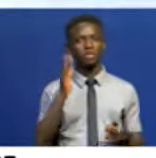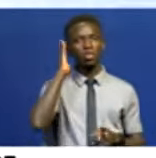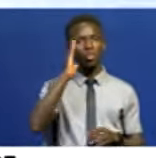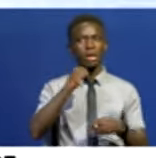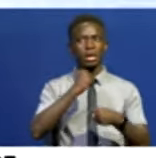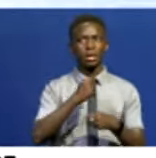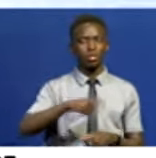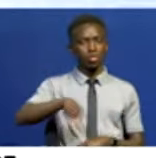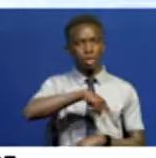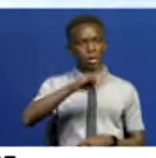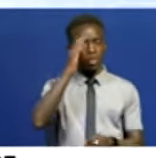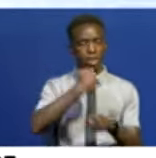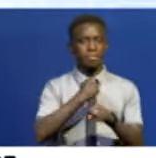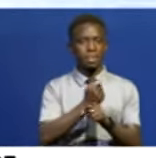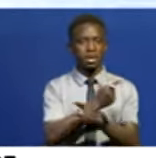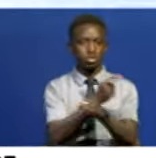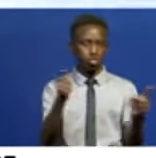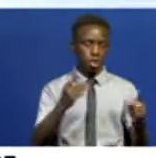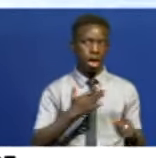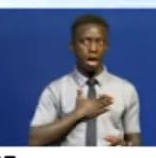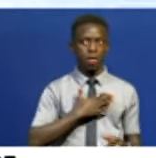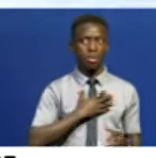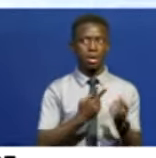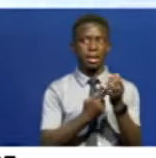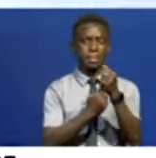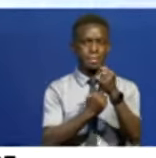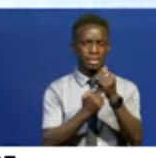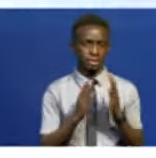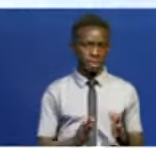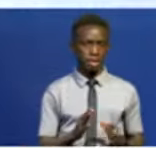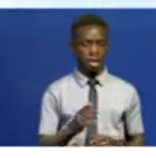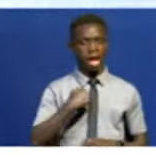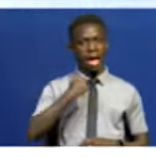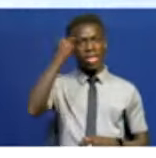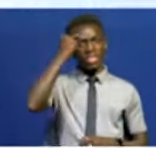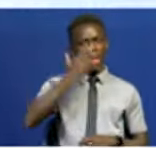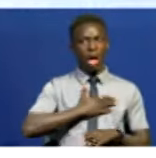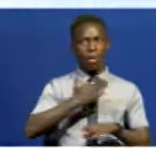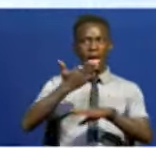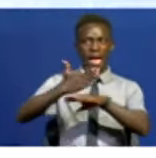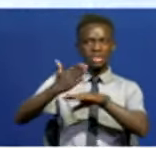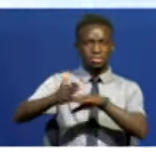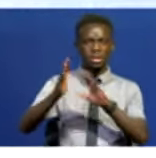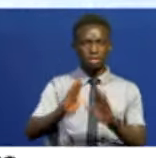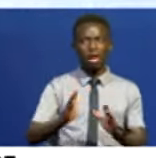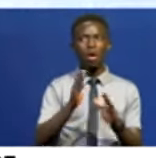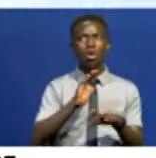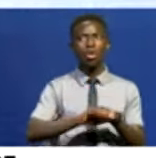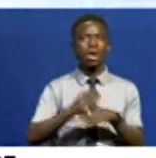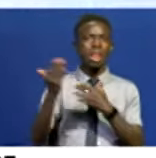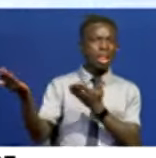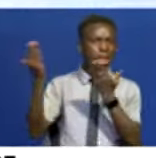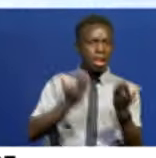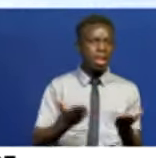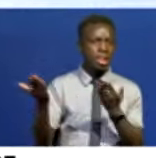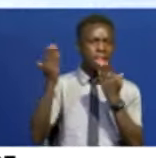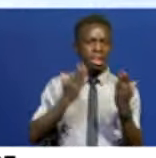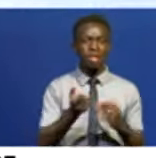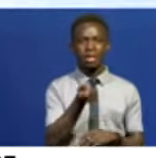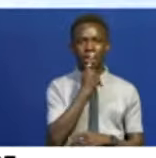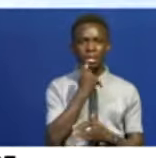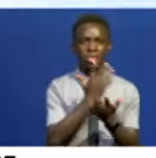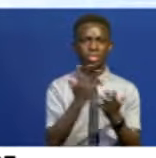partners. I think our expenditure on import of pharmaceutical products is anywhere